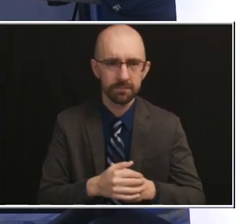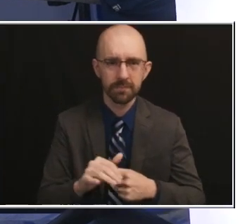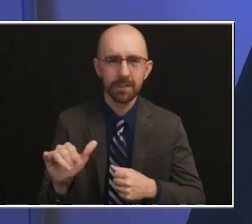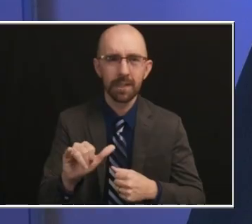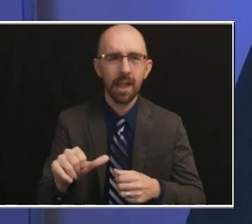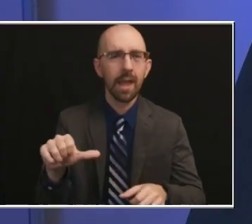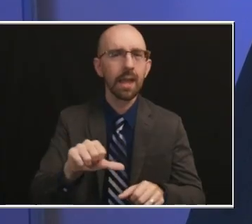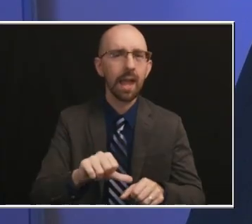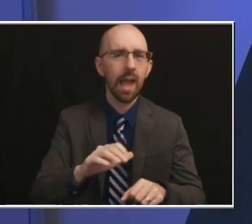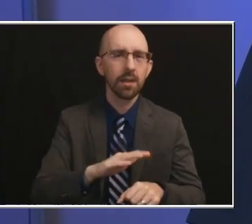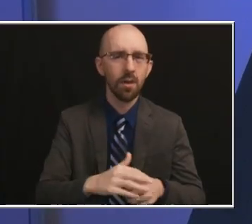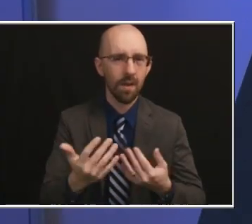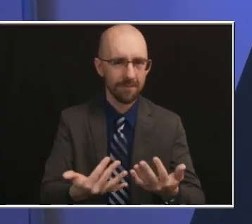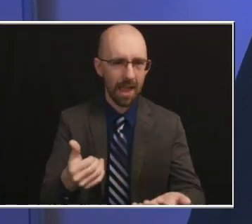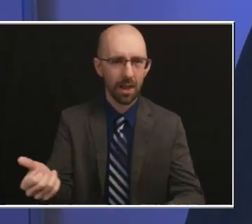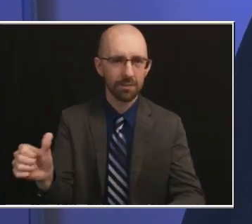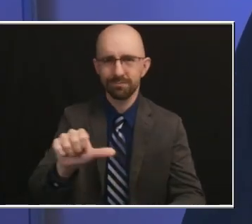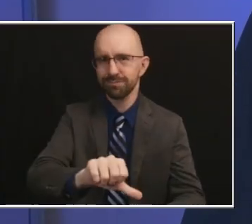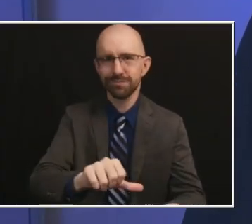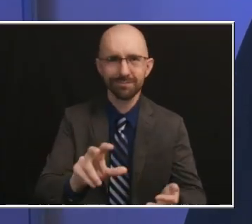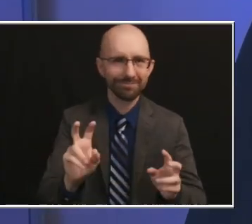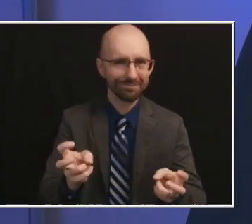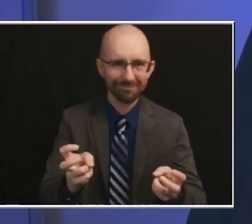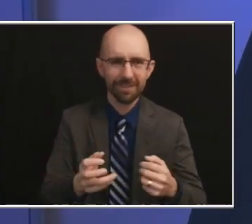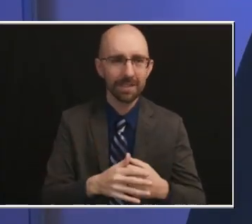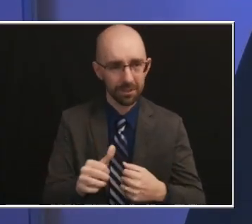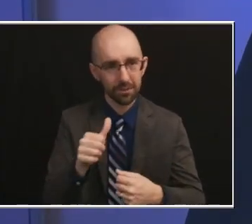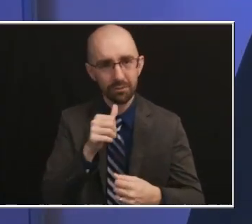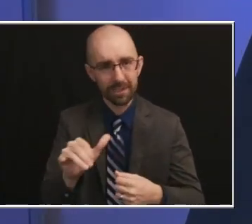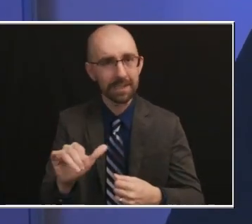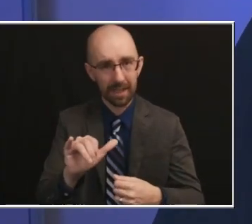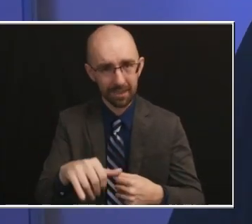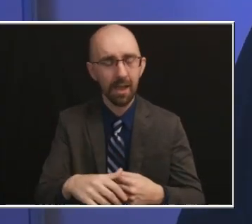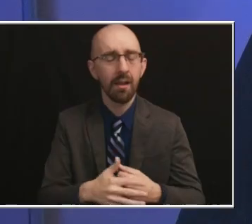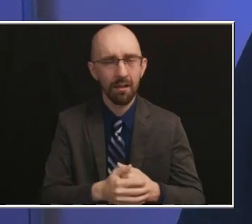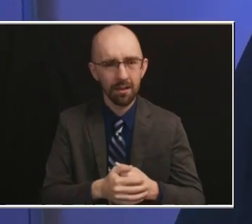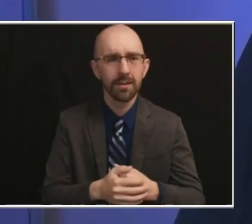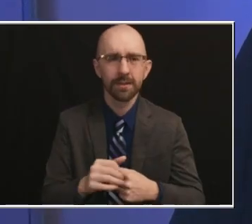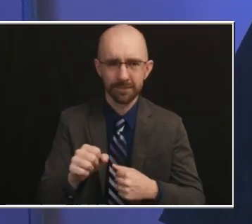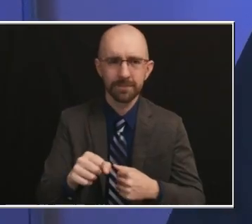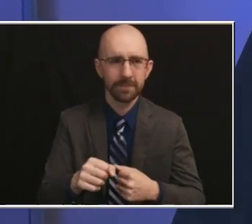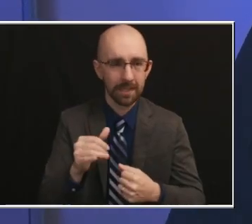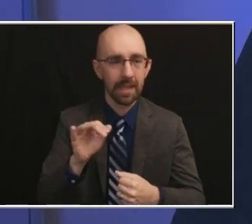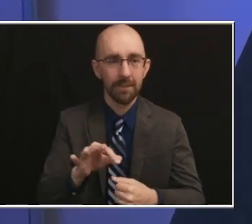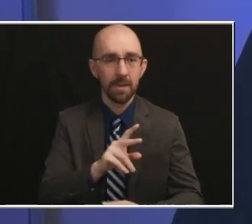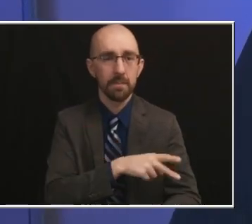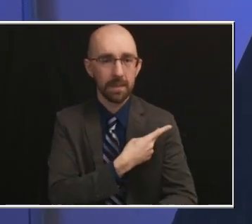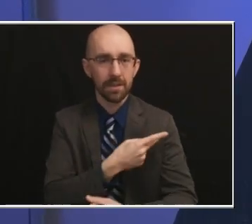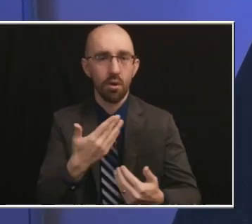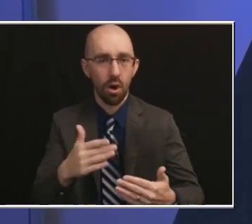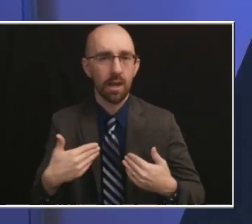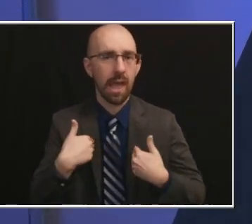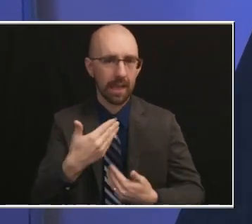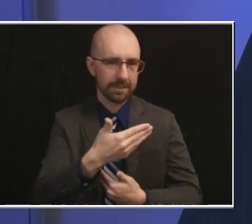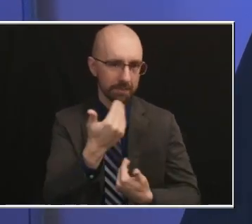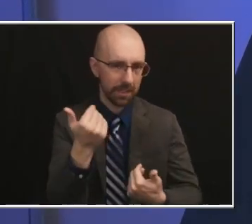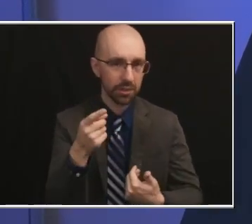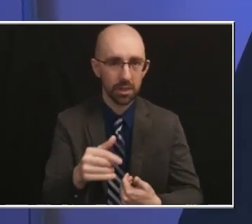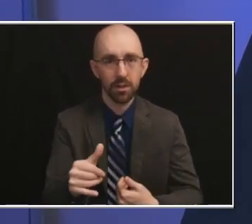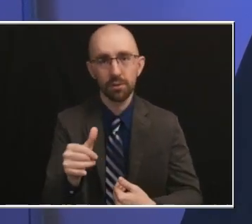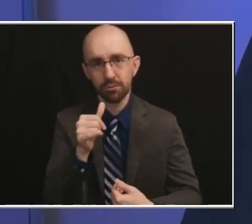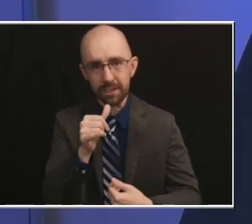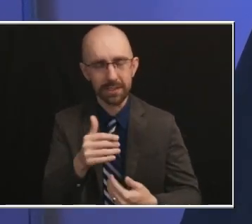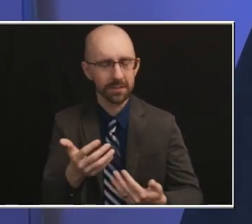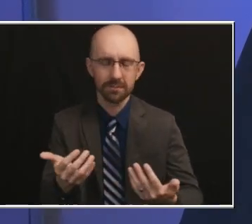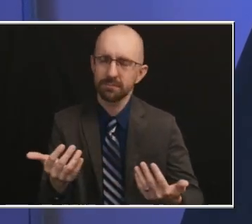fire. Gasoline on a fire, that's what drinking is like. Yeah. If a patient already has dementia and they drink, it's